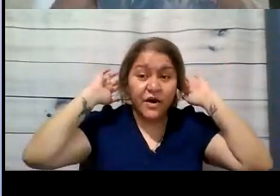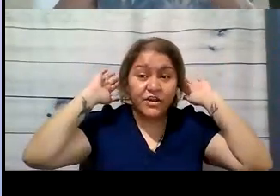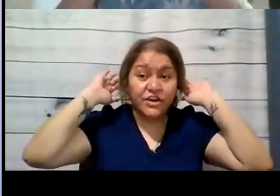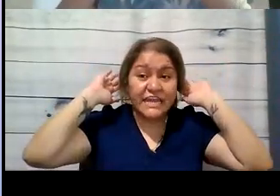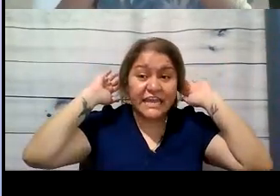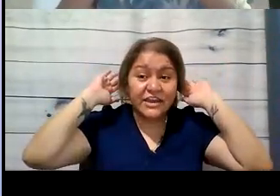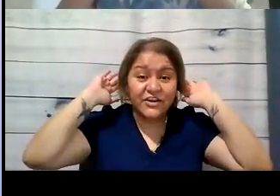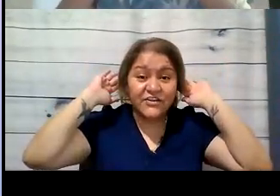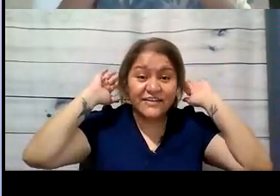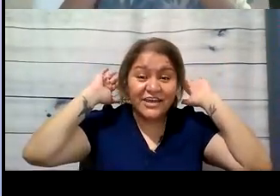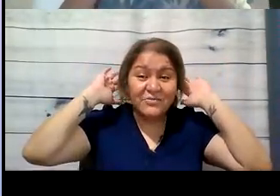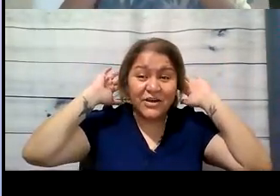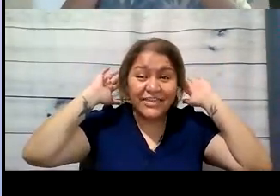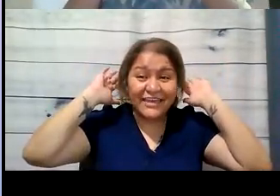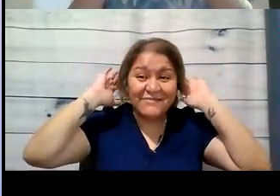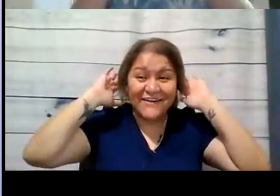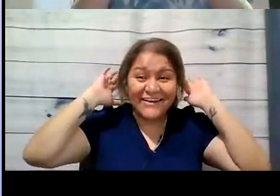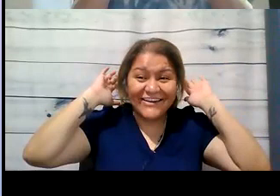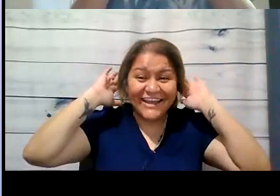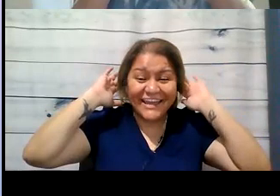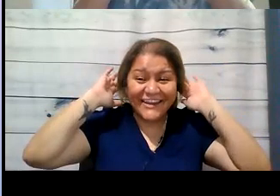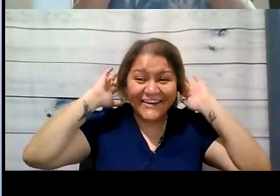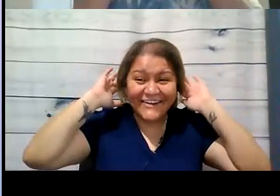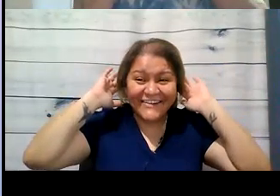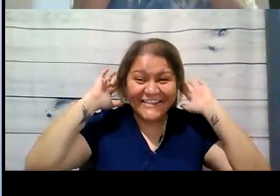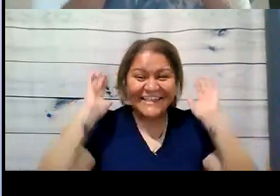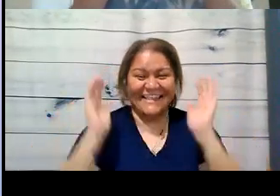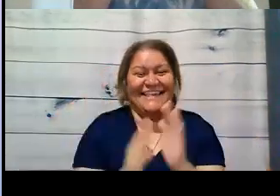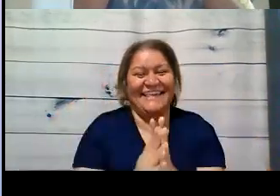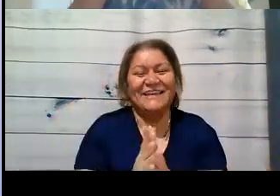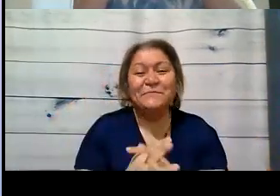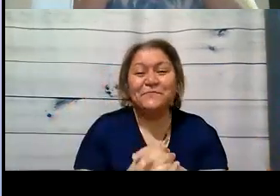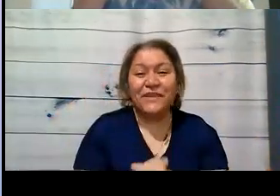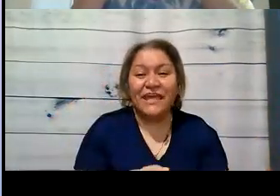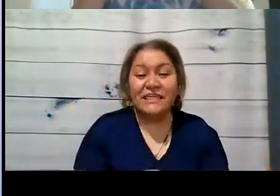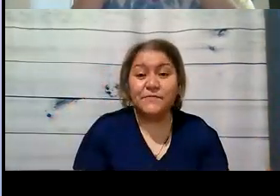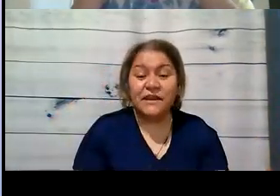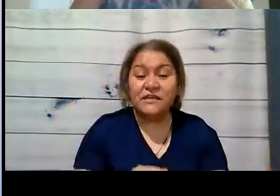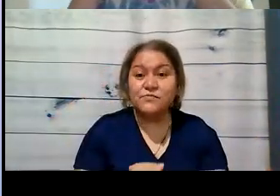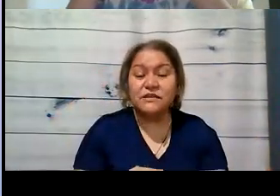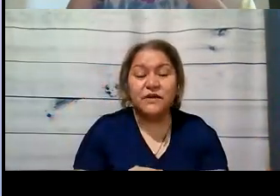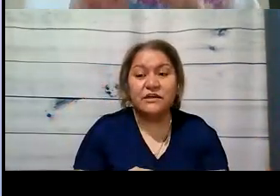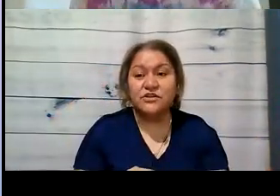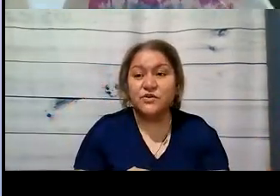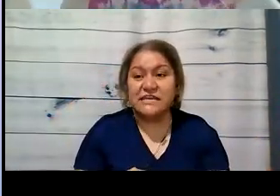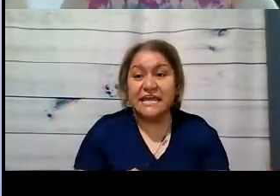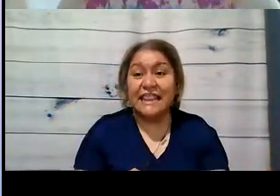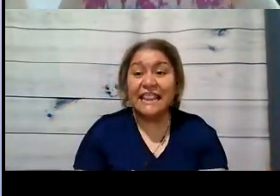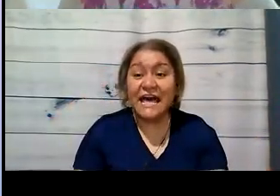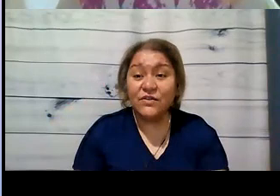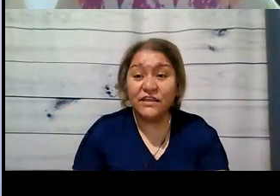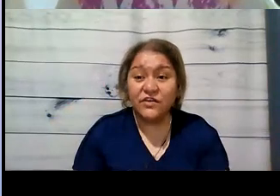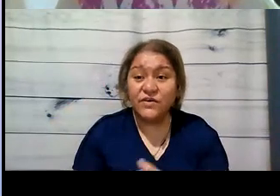them on your ears. Put them on your ears. And this one is really great because you could